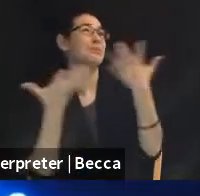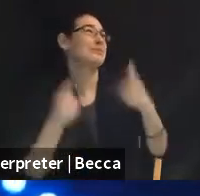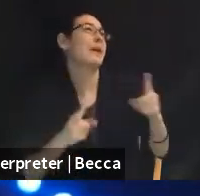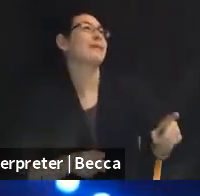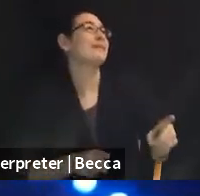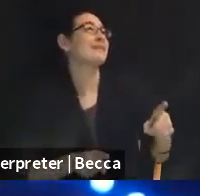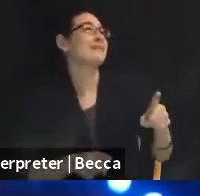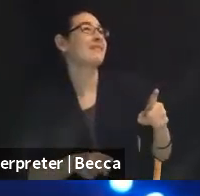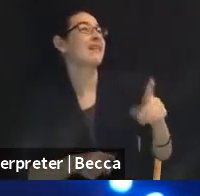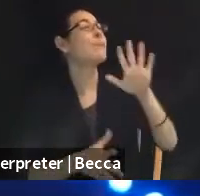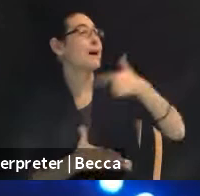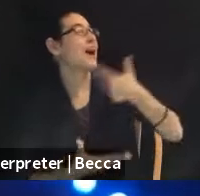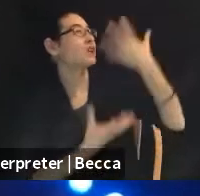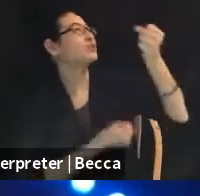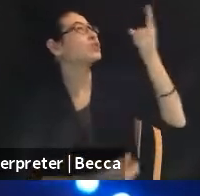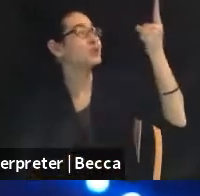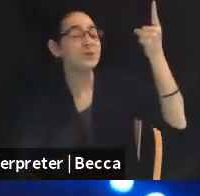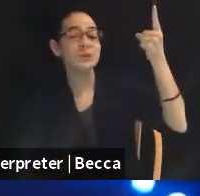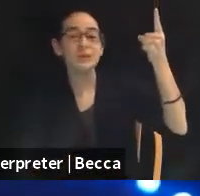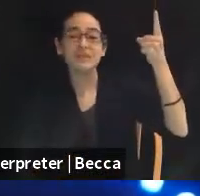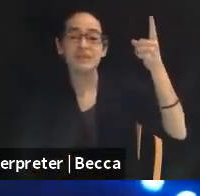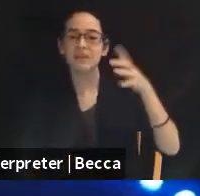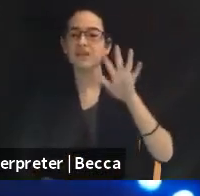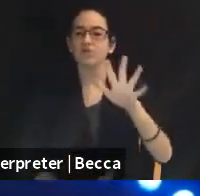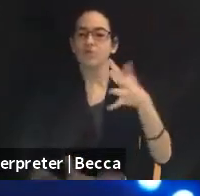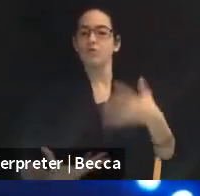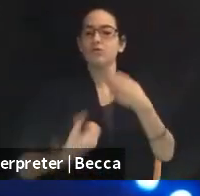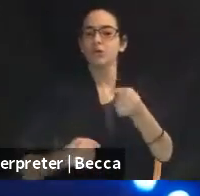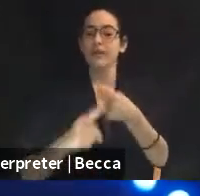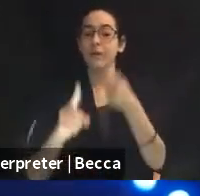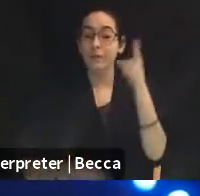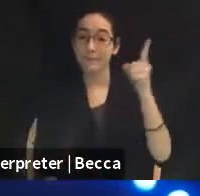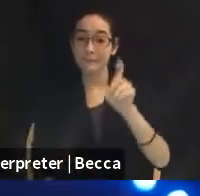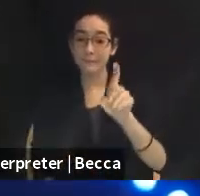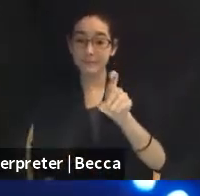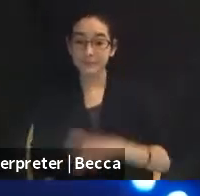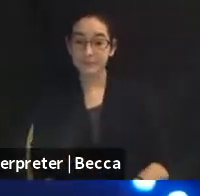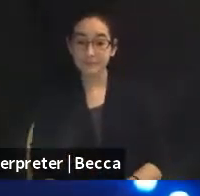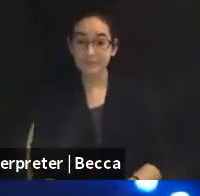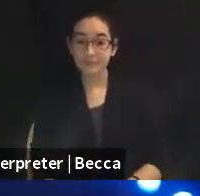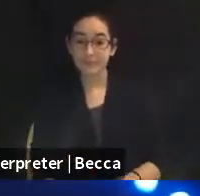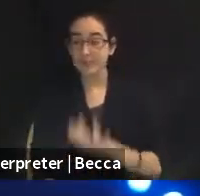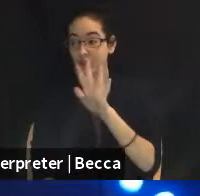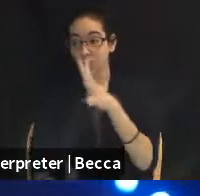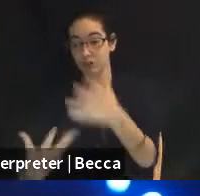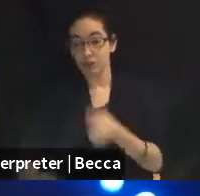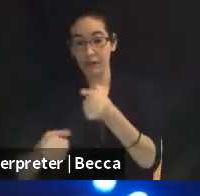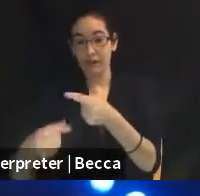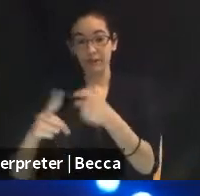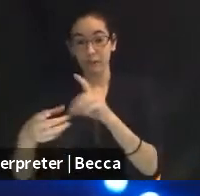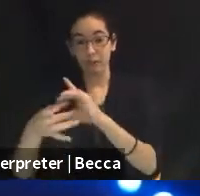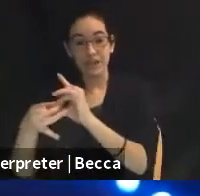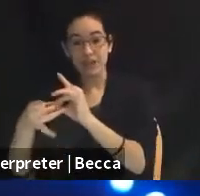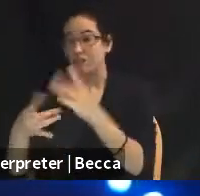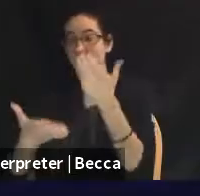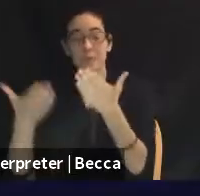but I trust you. Do you find your strength in God? Do you find your strength in relationships? Maybe there are some godly relationships